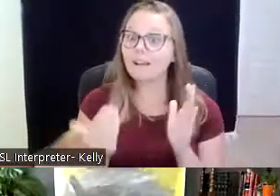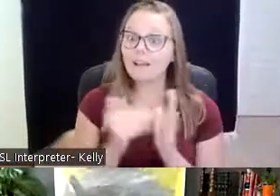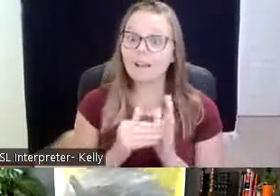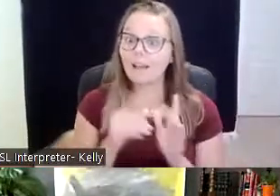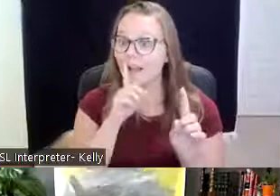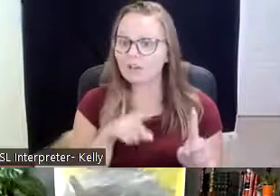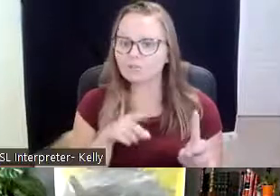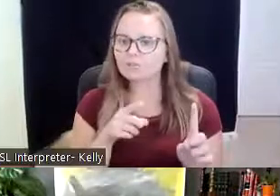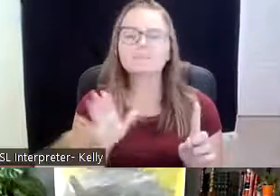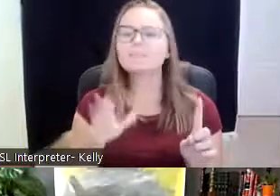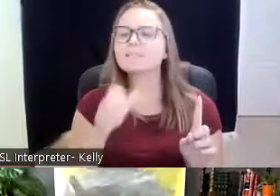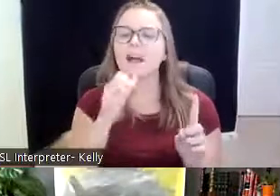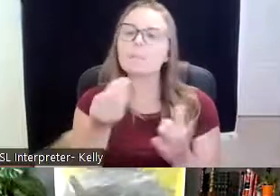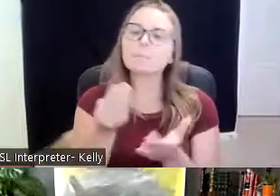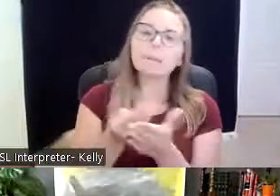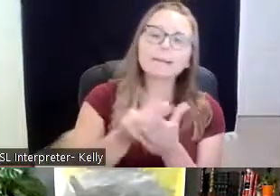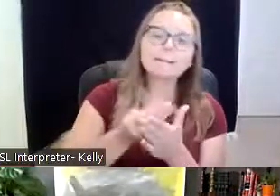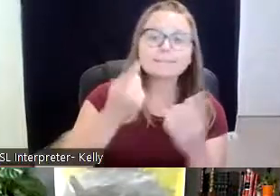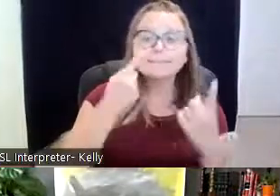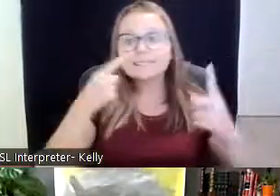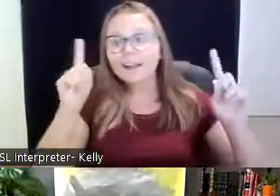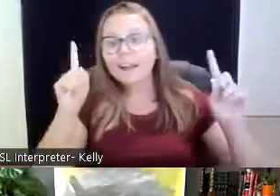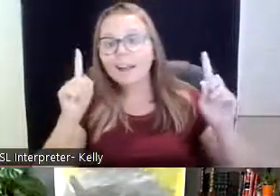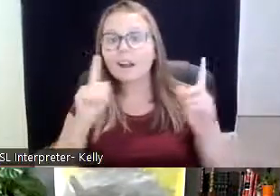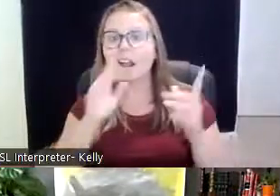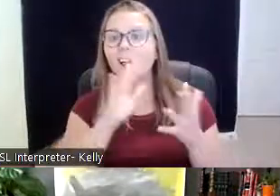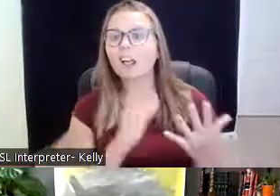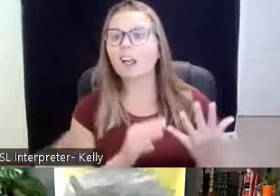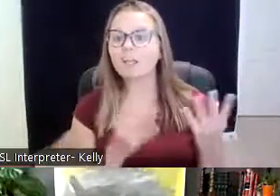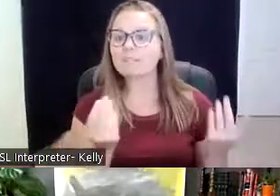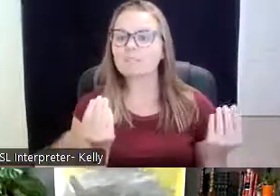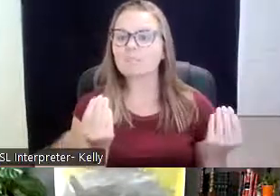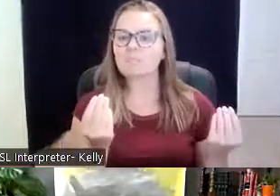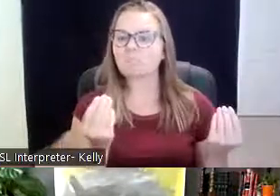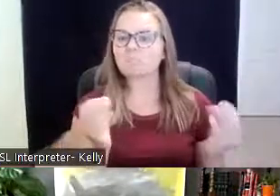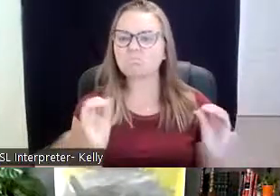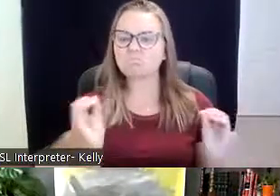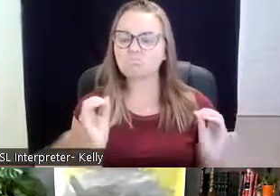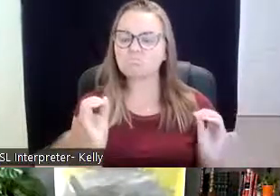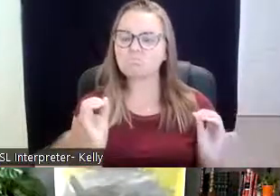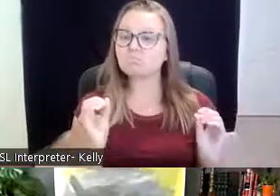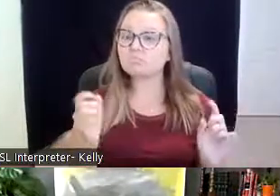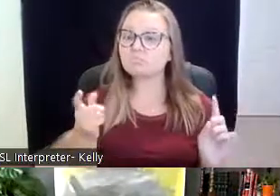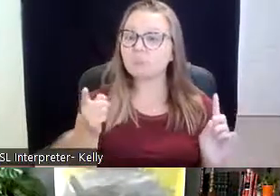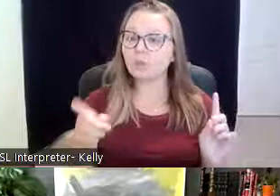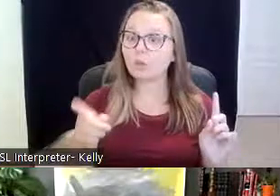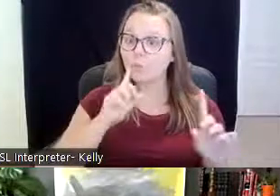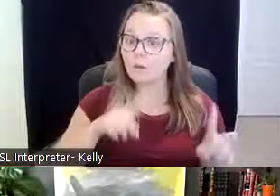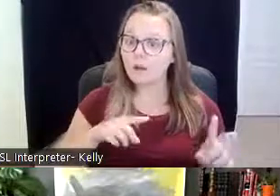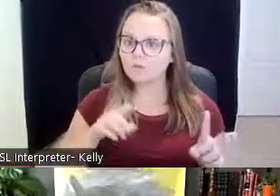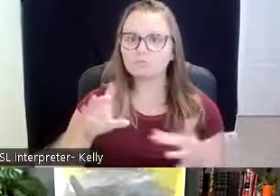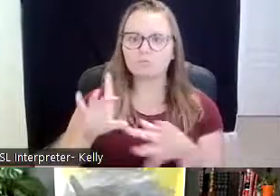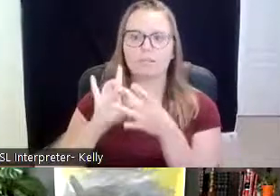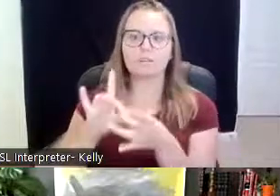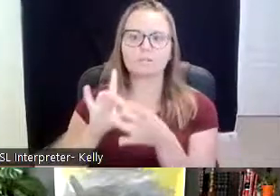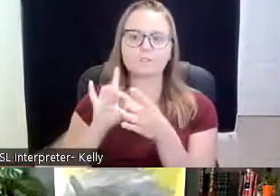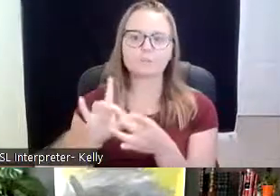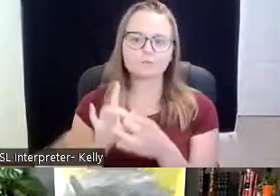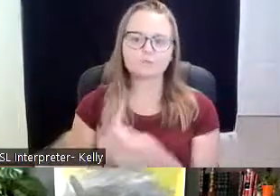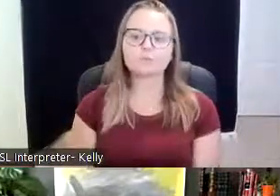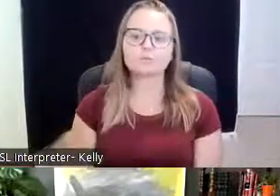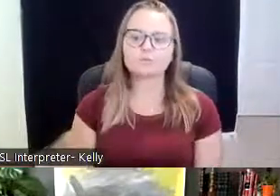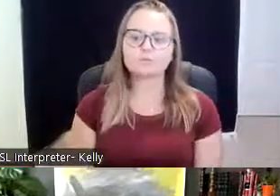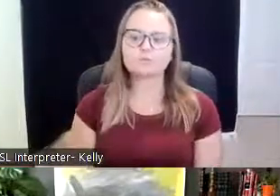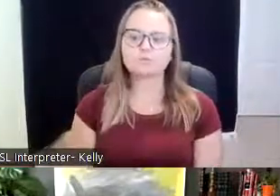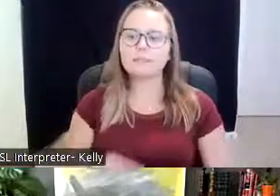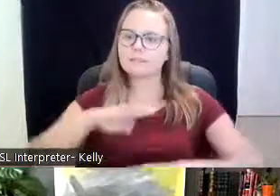wasn't money, success, or anything material. Consistently, it was their relationships.